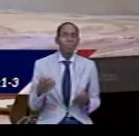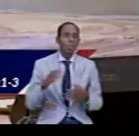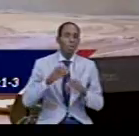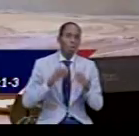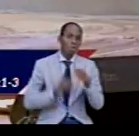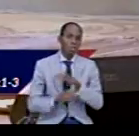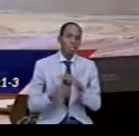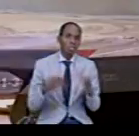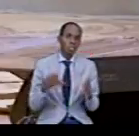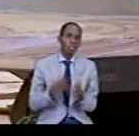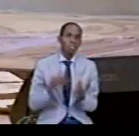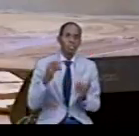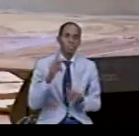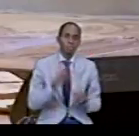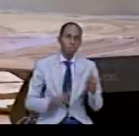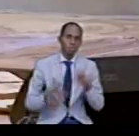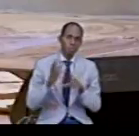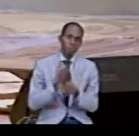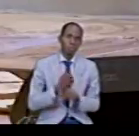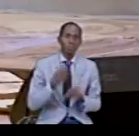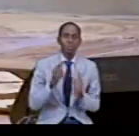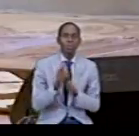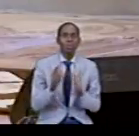the people received the law